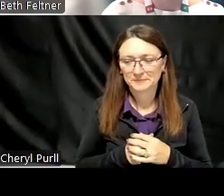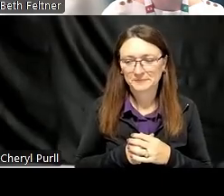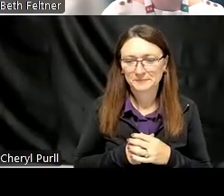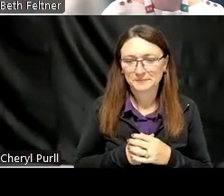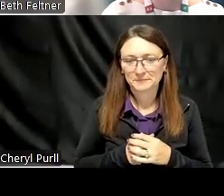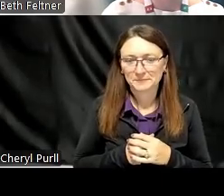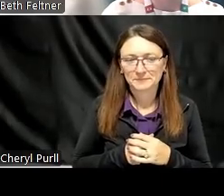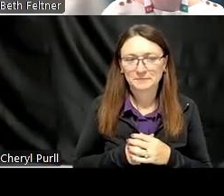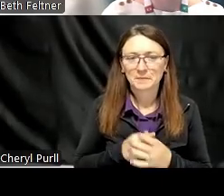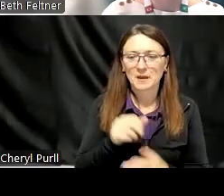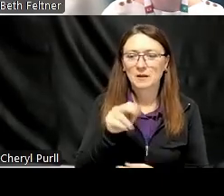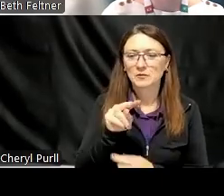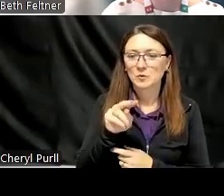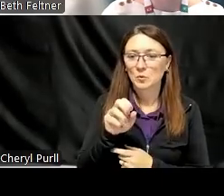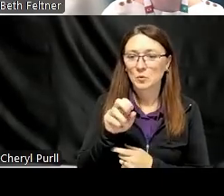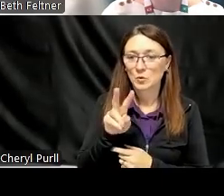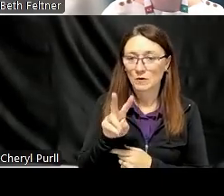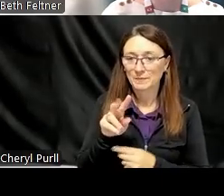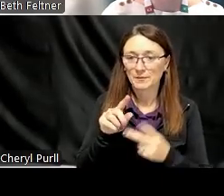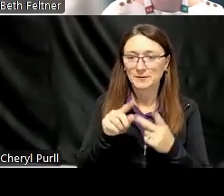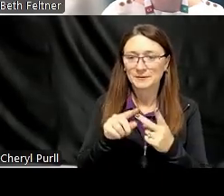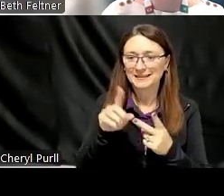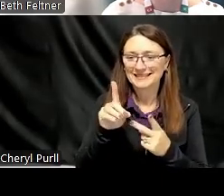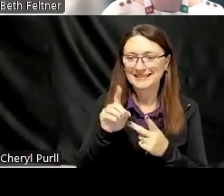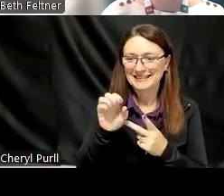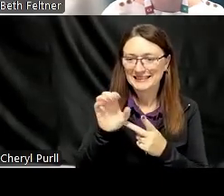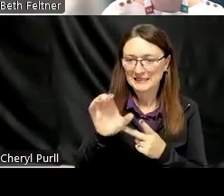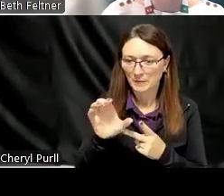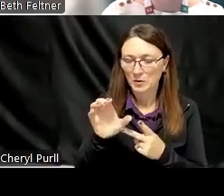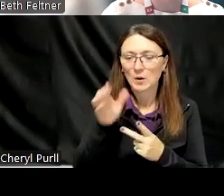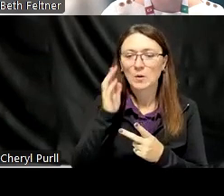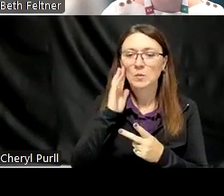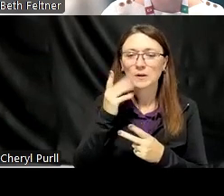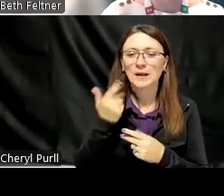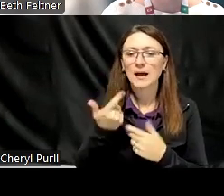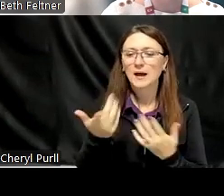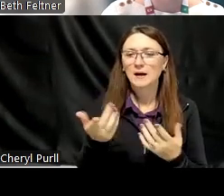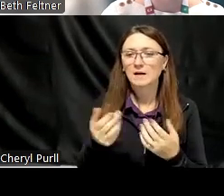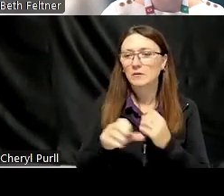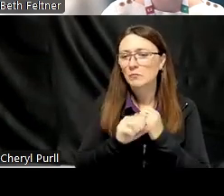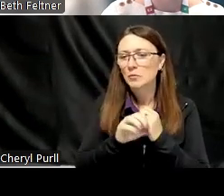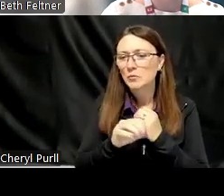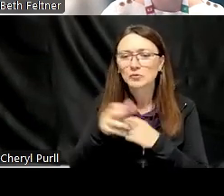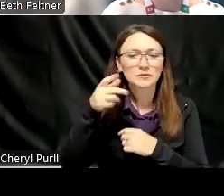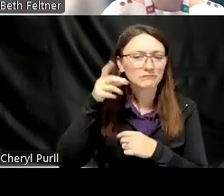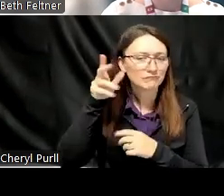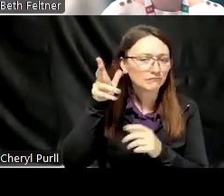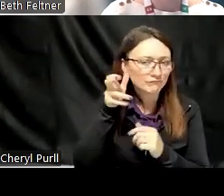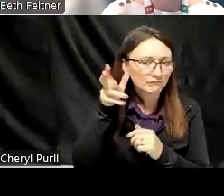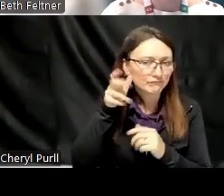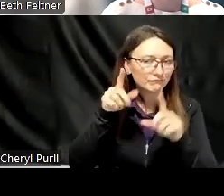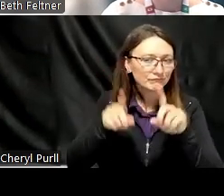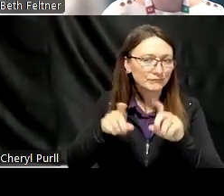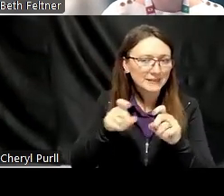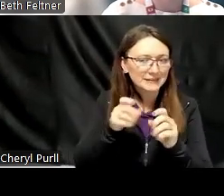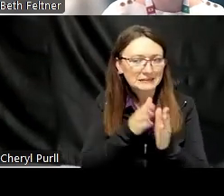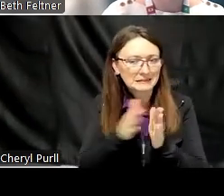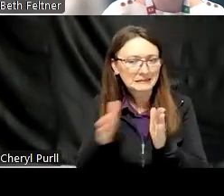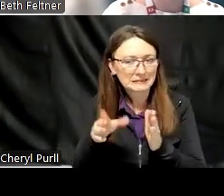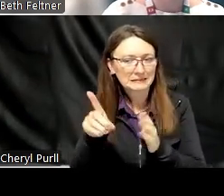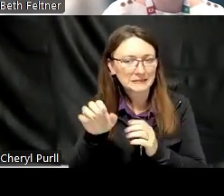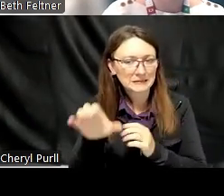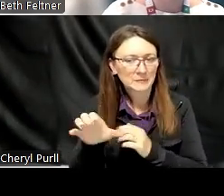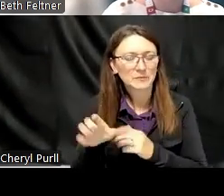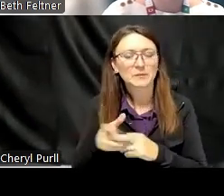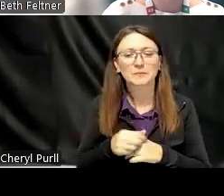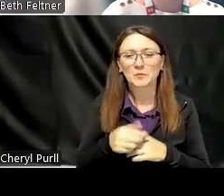Throughout November and December, we'll do a promo on hearing tests to get to the end of the year. Try and get